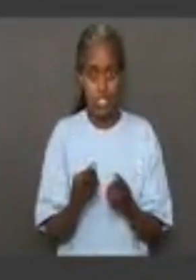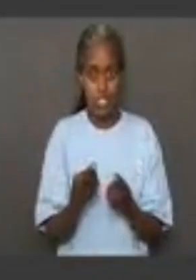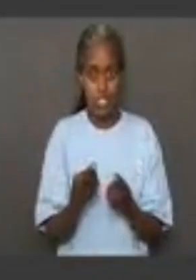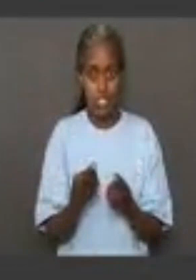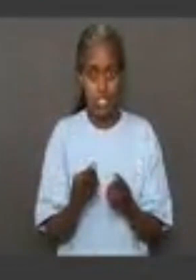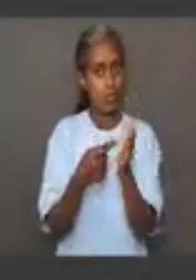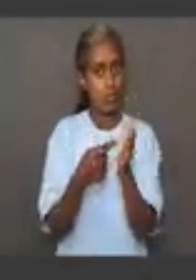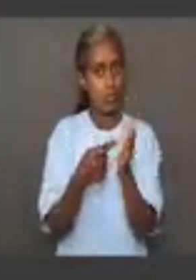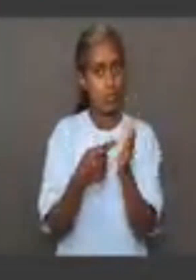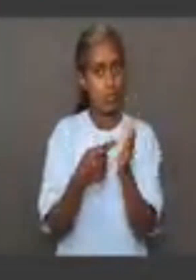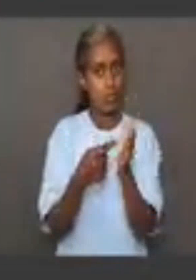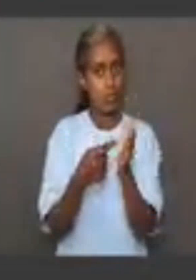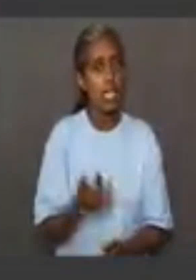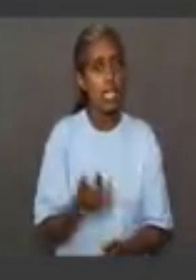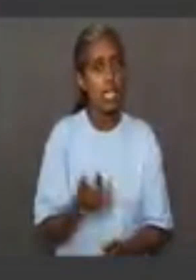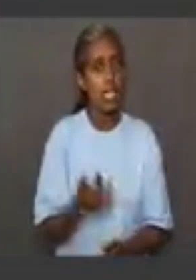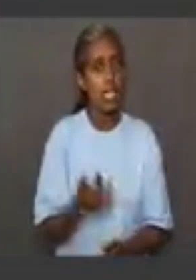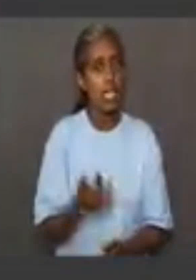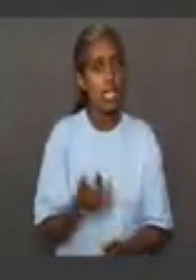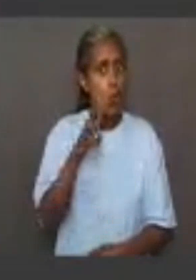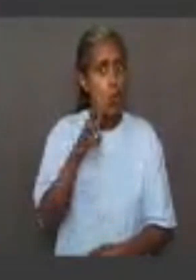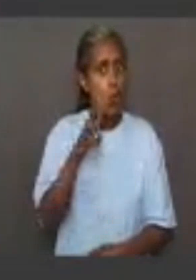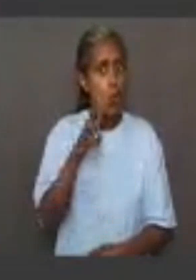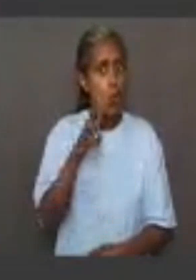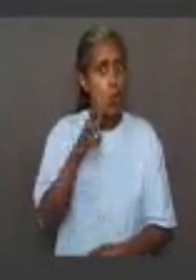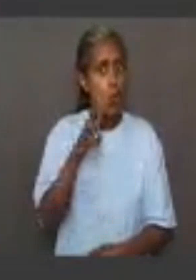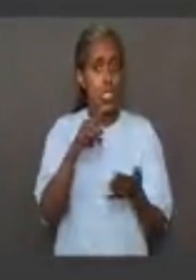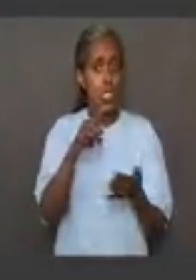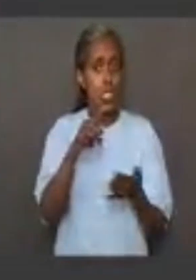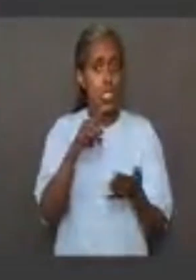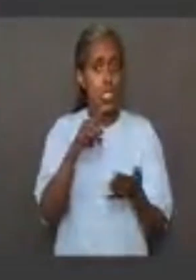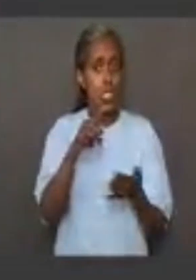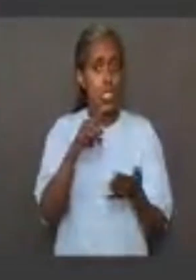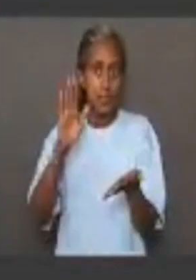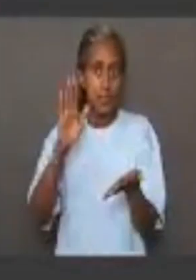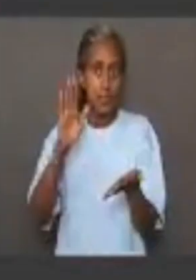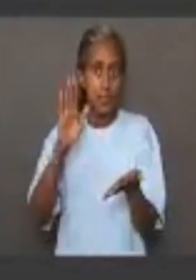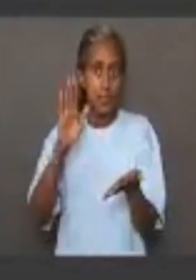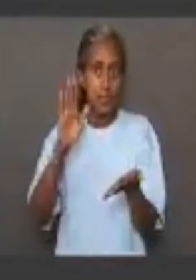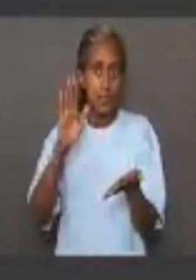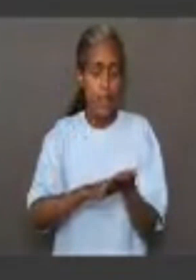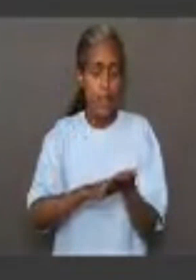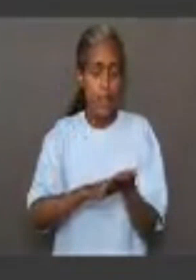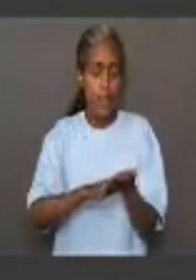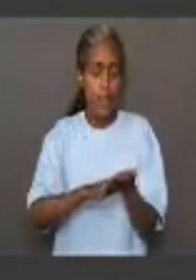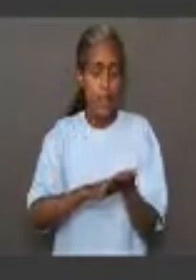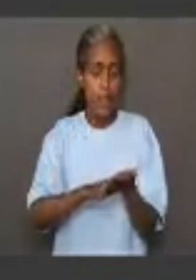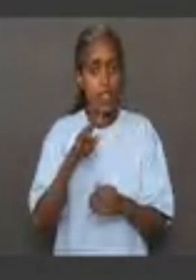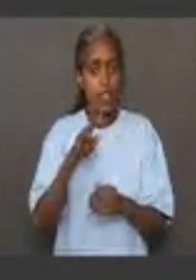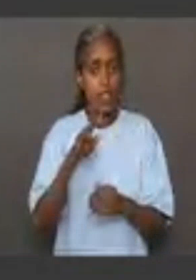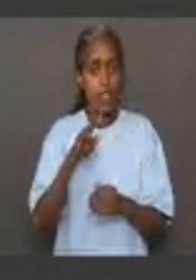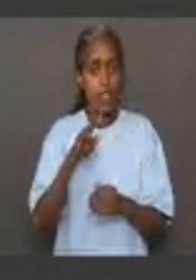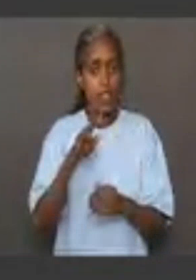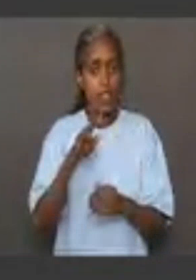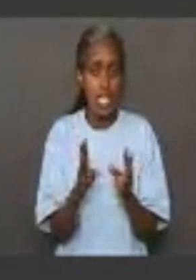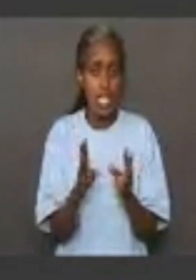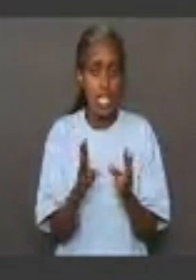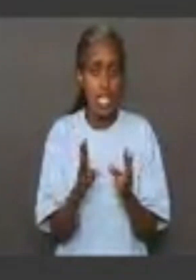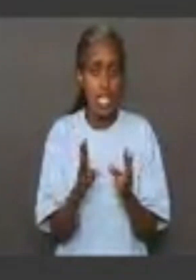When we draw two overlapping circles within a universal set,